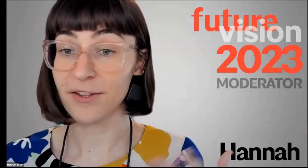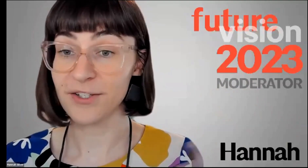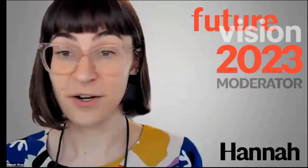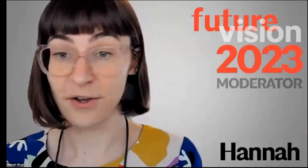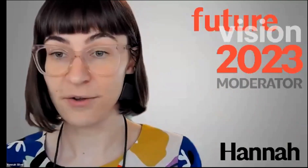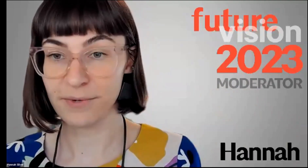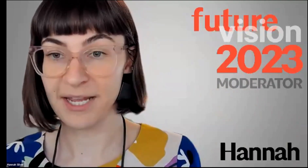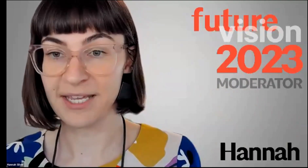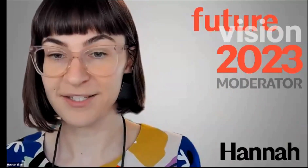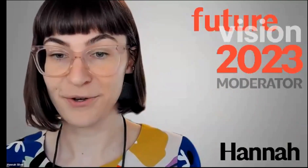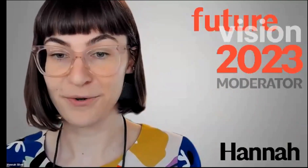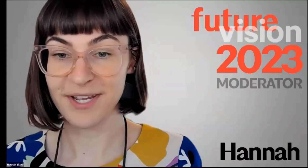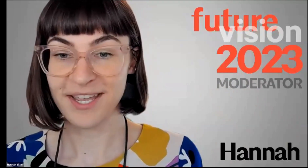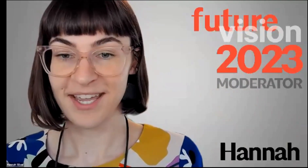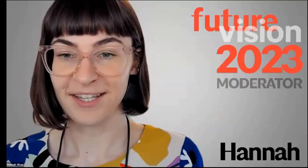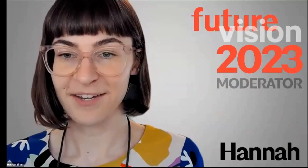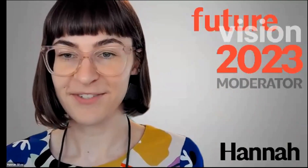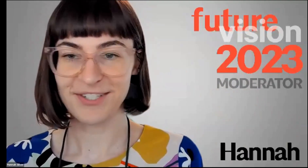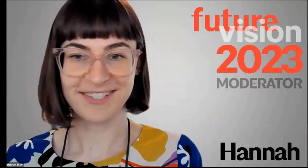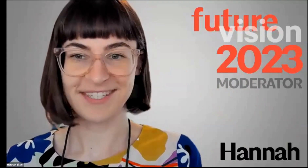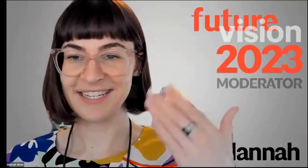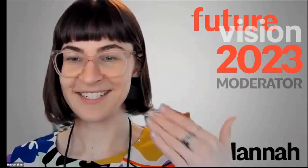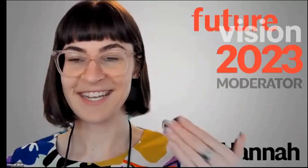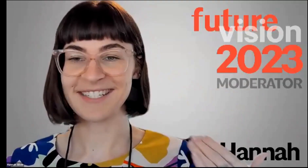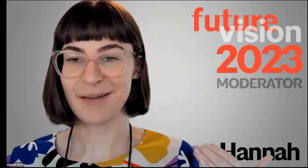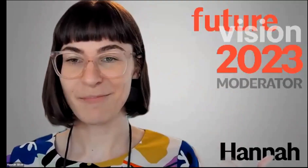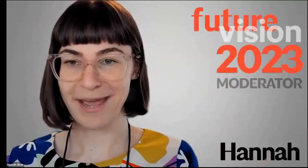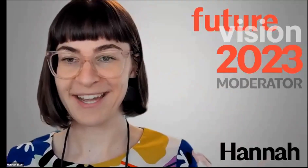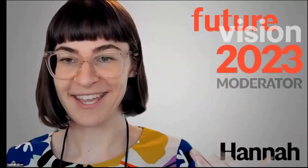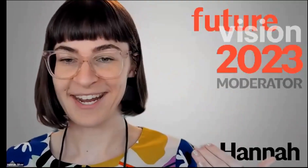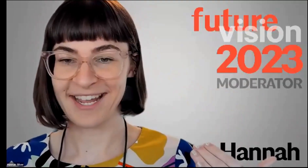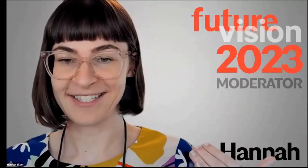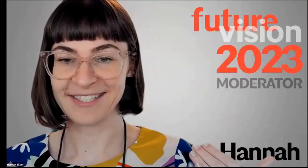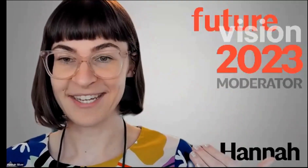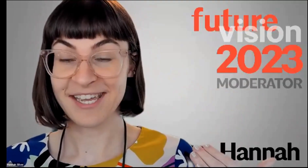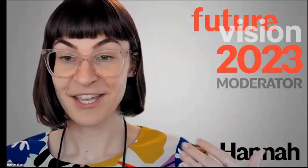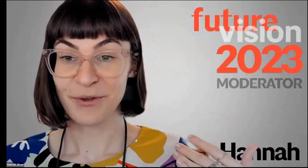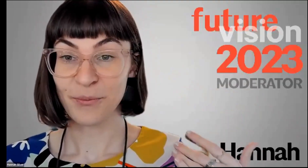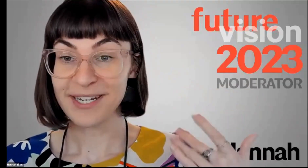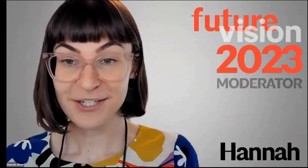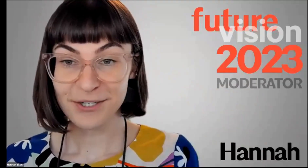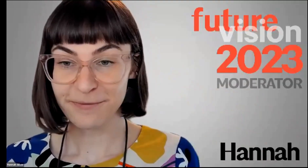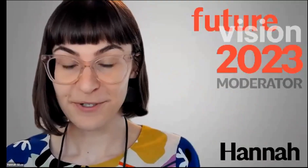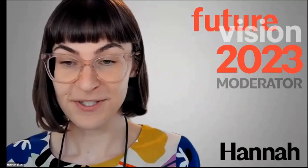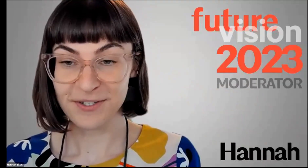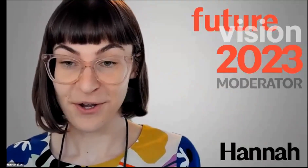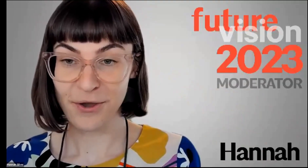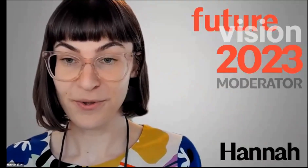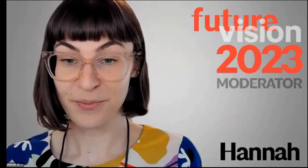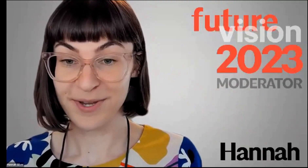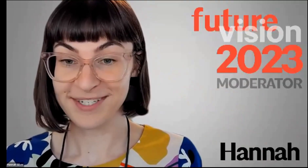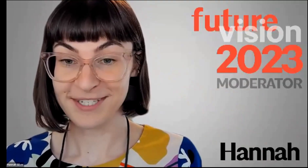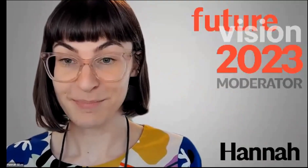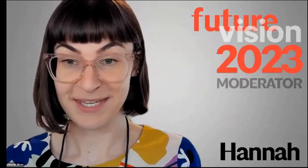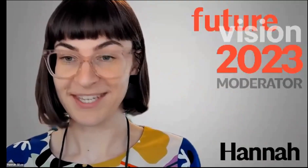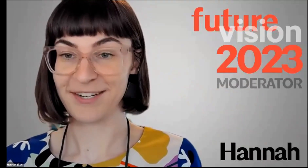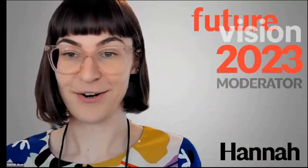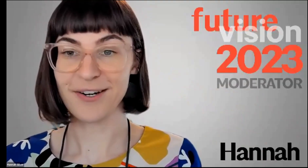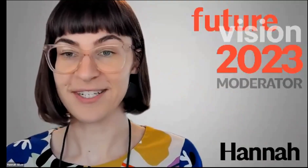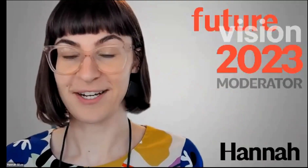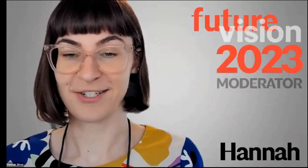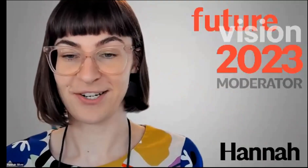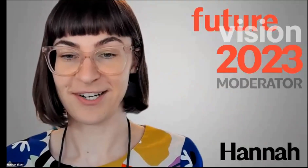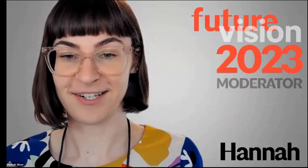go to college at all, right? So I'd love to just take a step back and ask, when did you first know you wanted to be